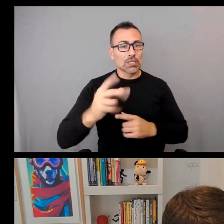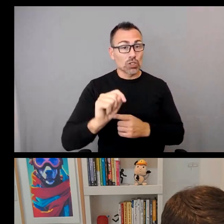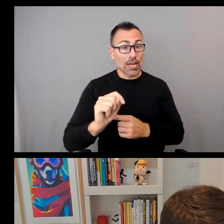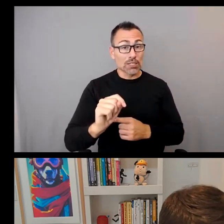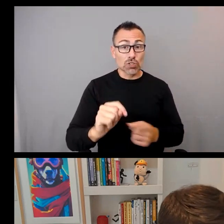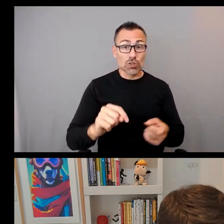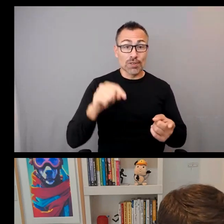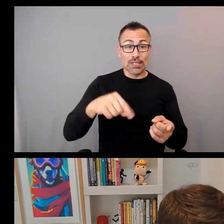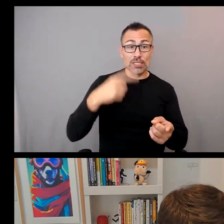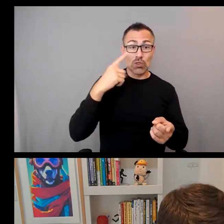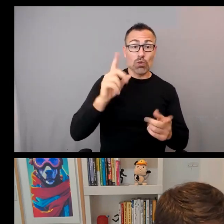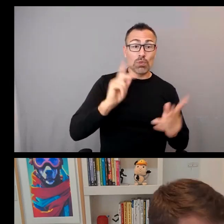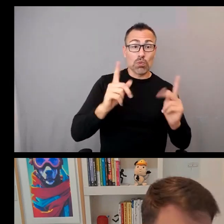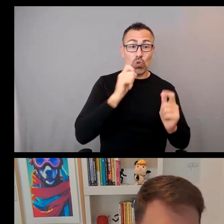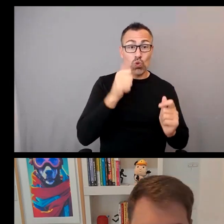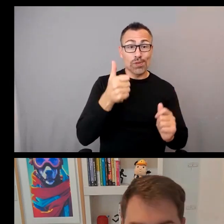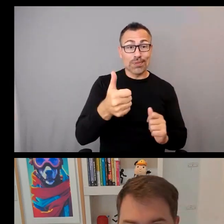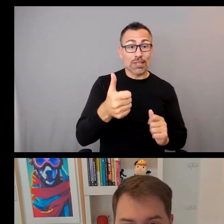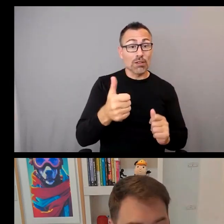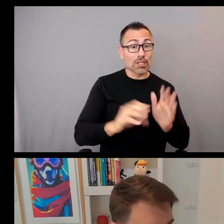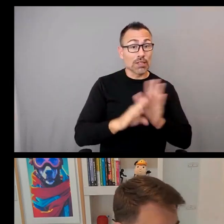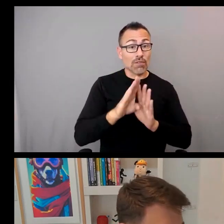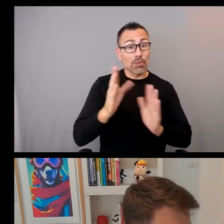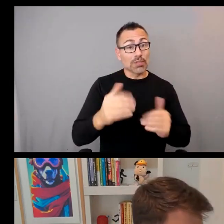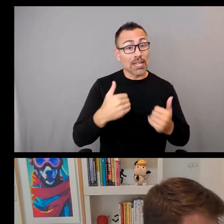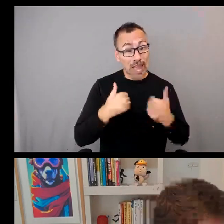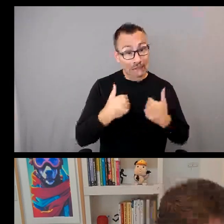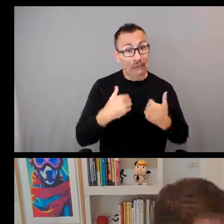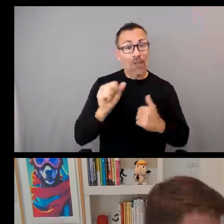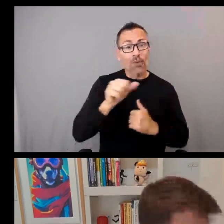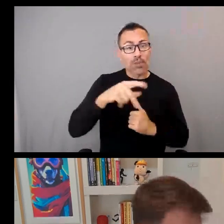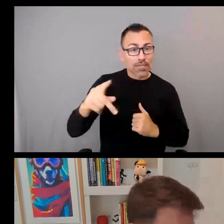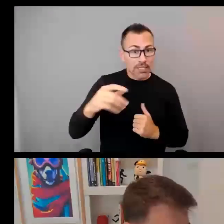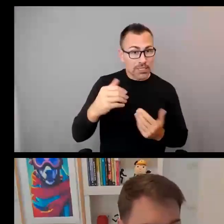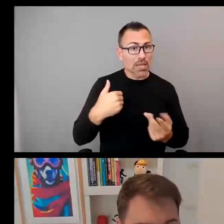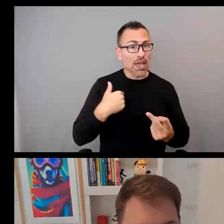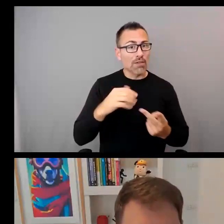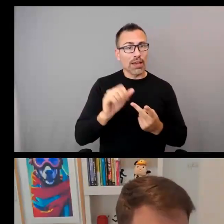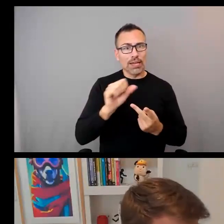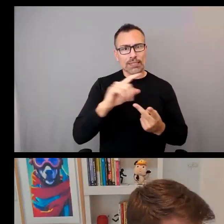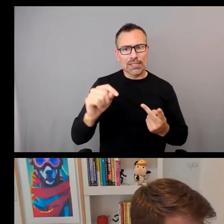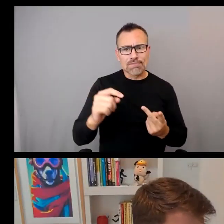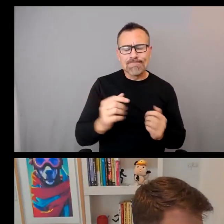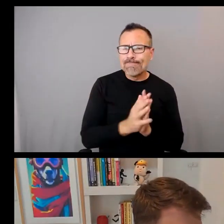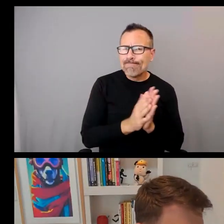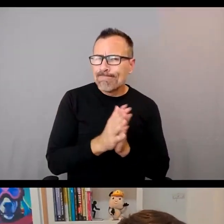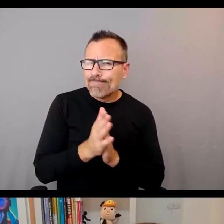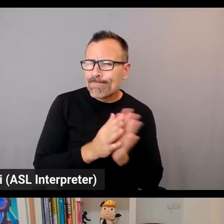for existing developers who already have applications and assets. They're kind of thinking like, how can I use this?